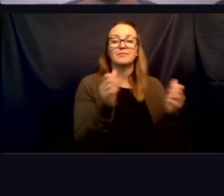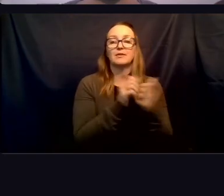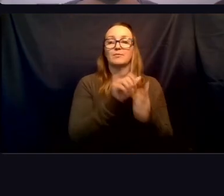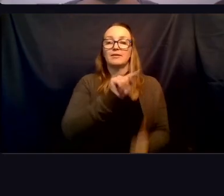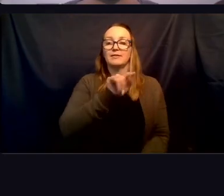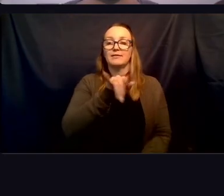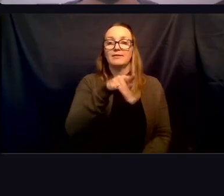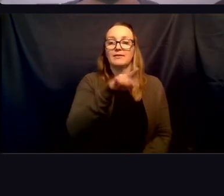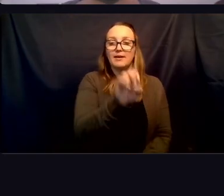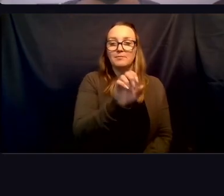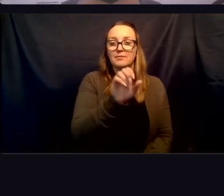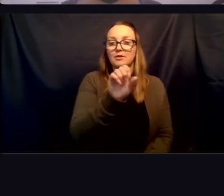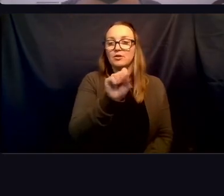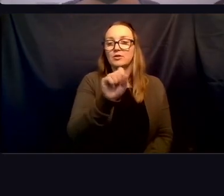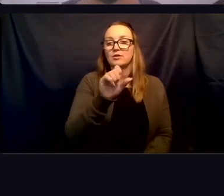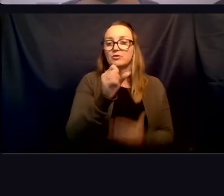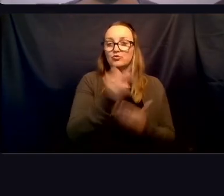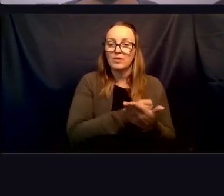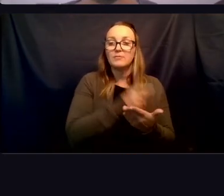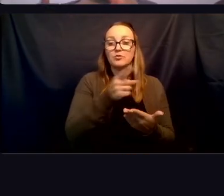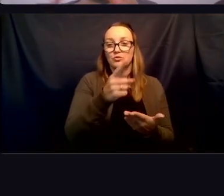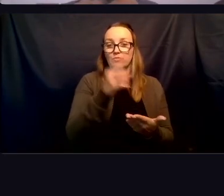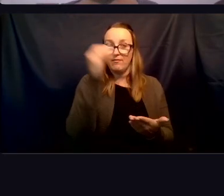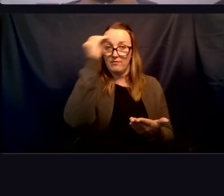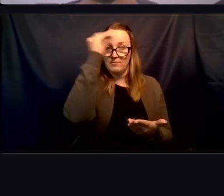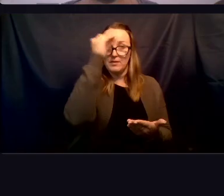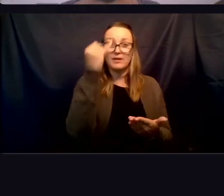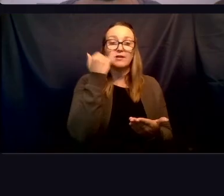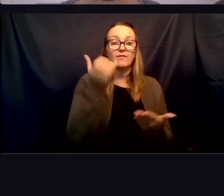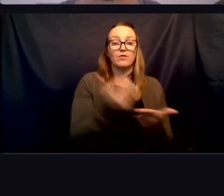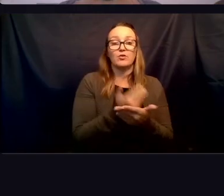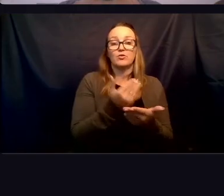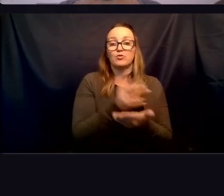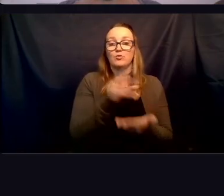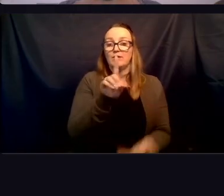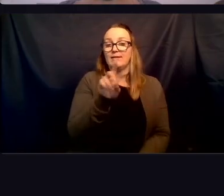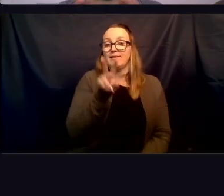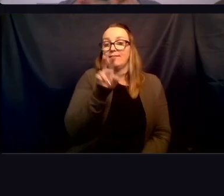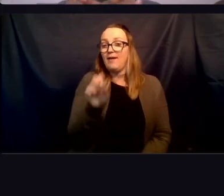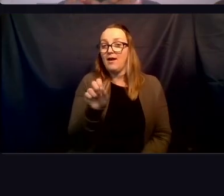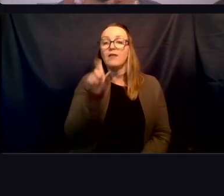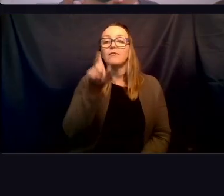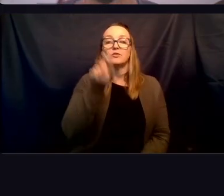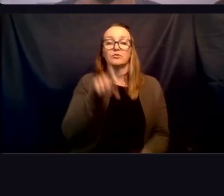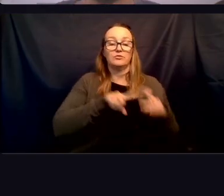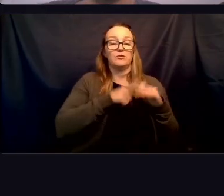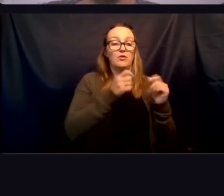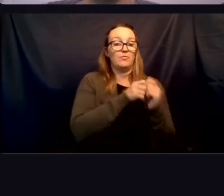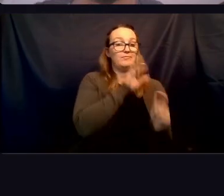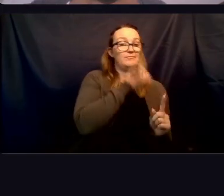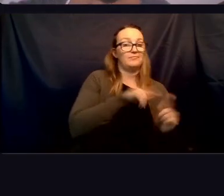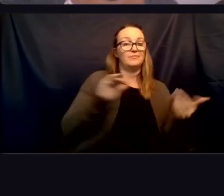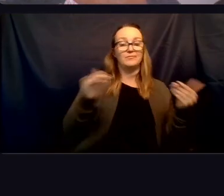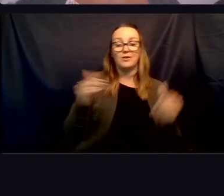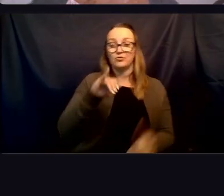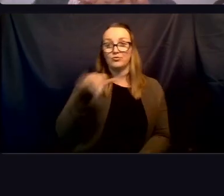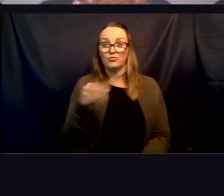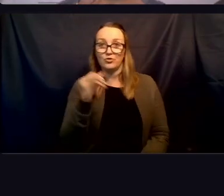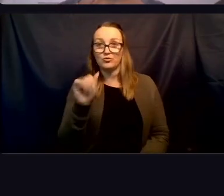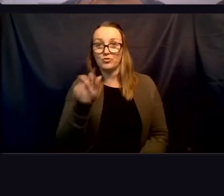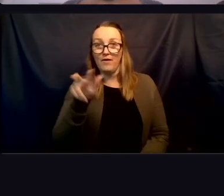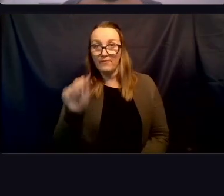new devs should start with that versus JavaScript? So I have a perspective on